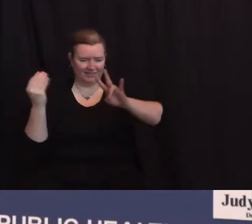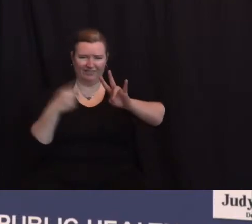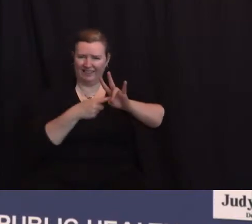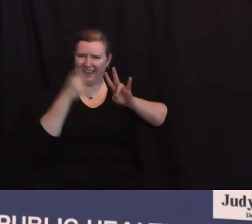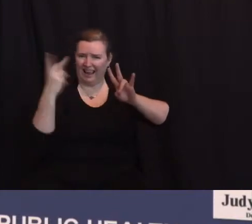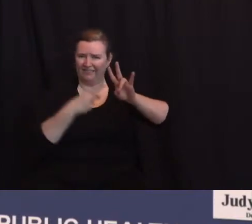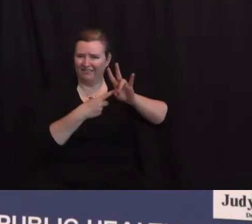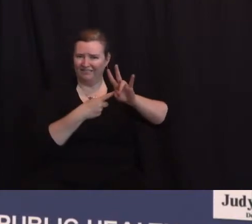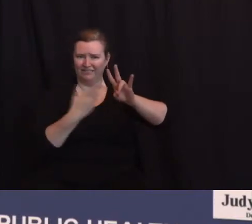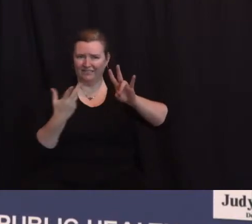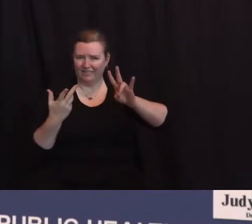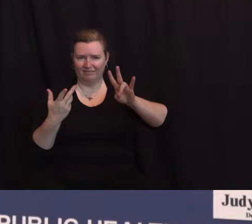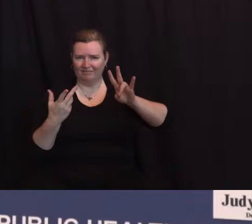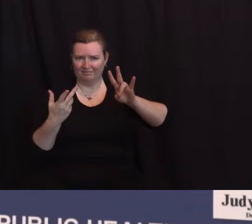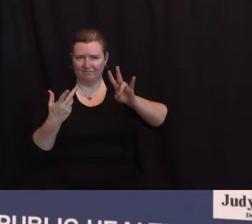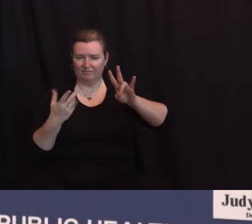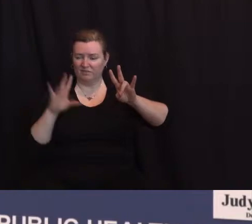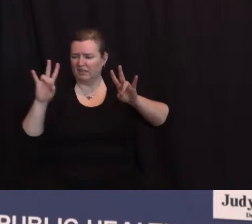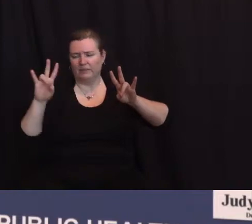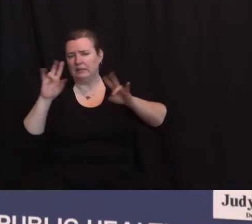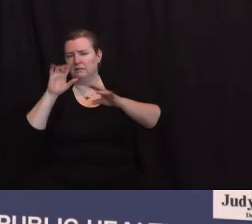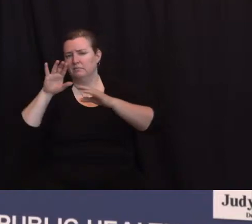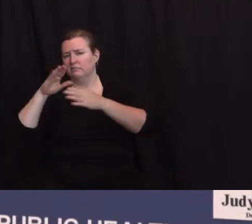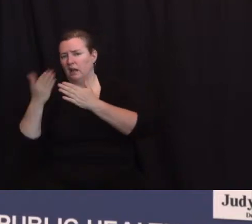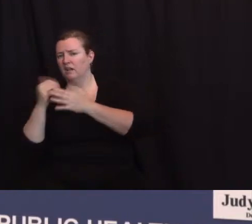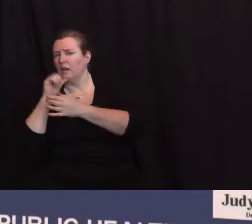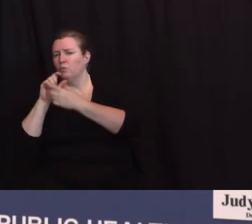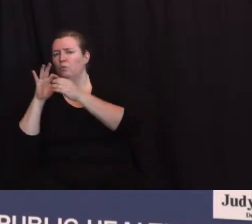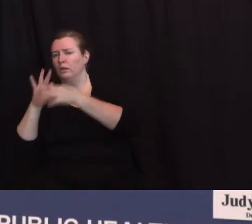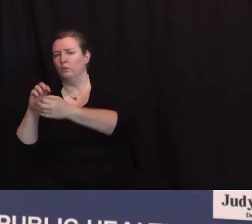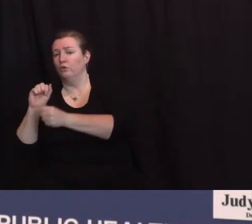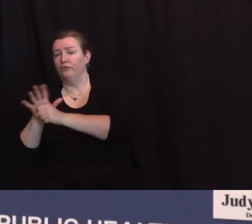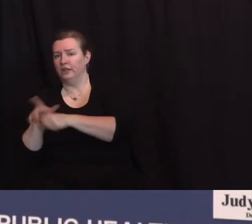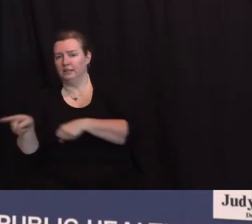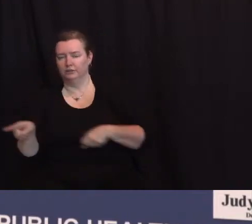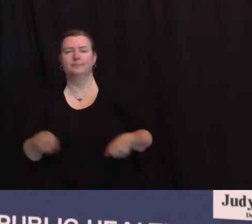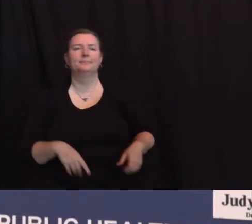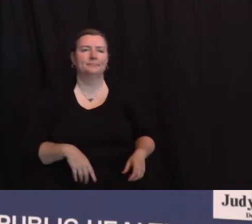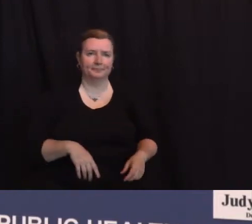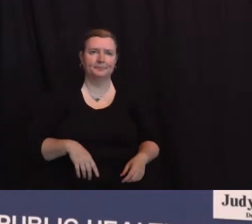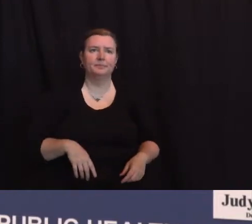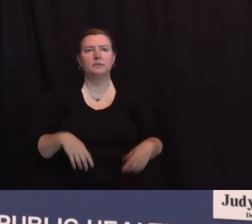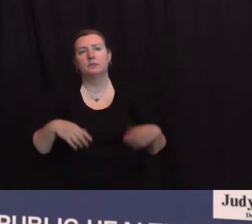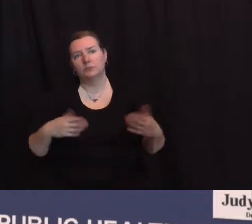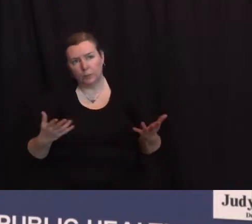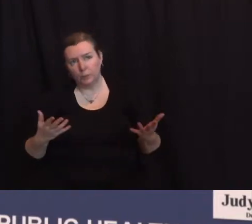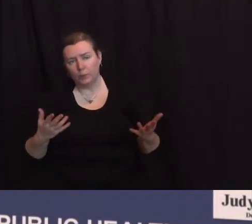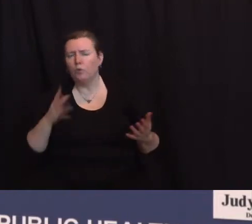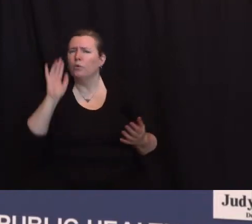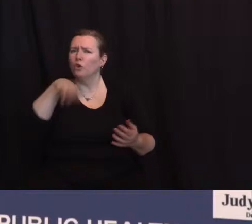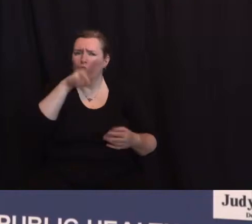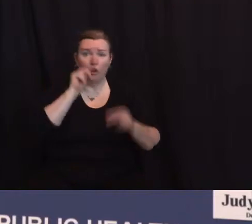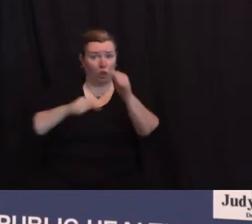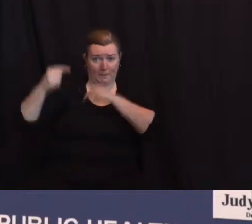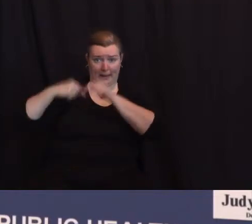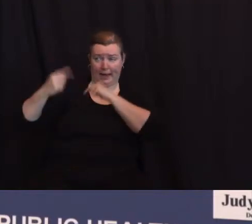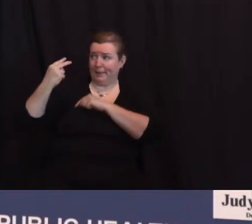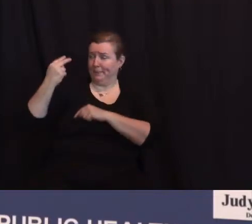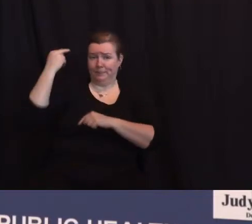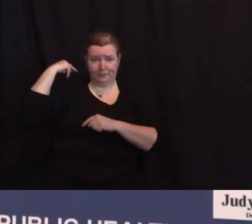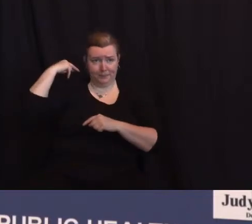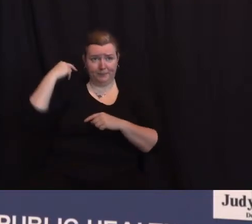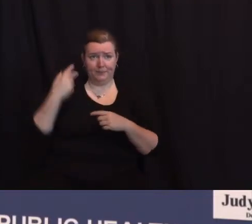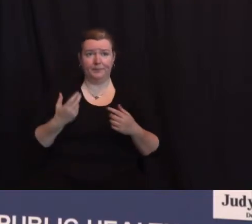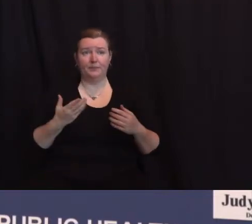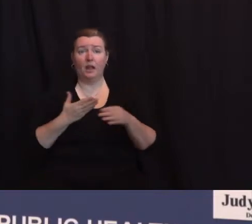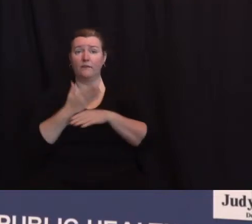14 deaths. It is important to note that over the same time period, there are approximately 3,500 COVID-related deaths in New Jersey.